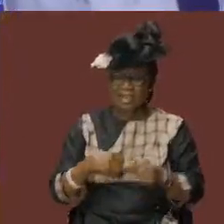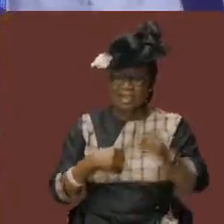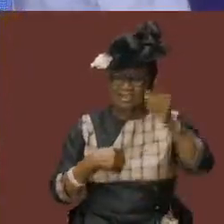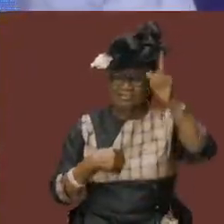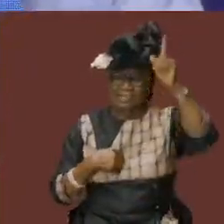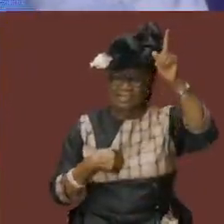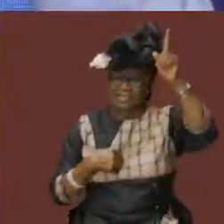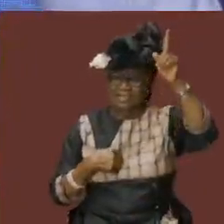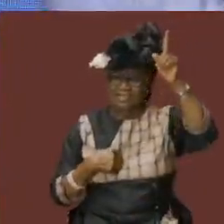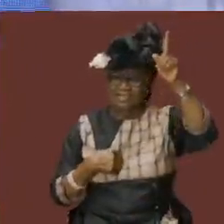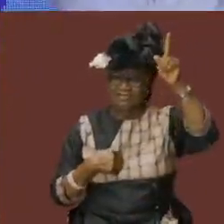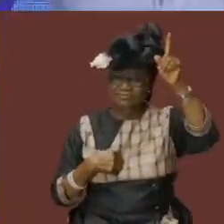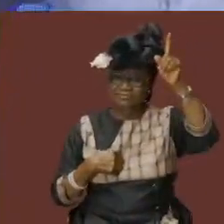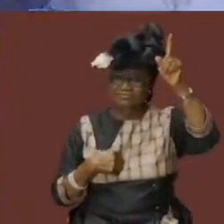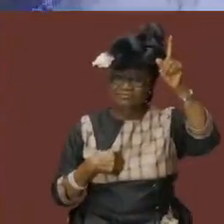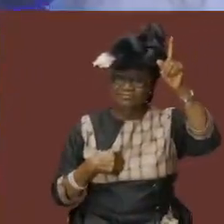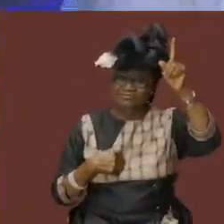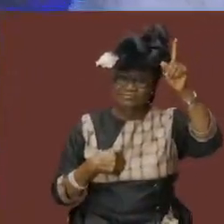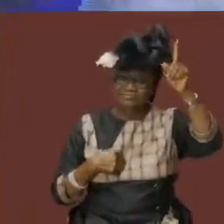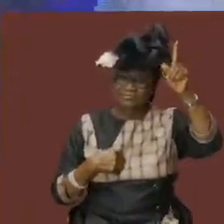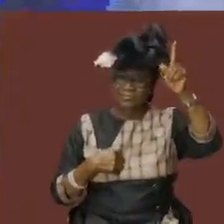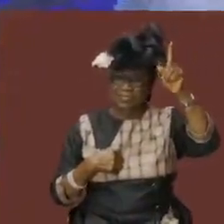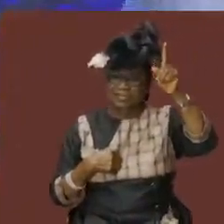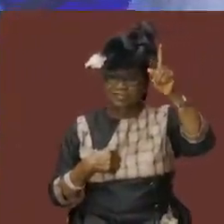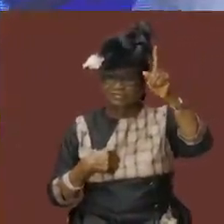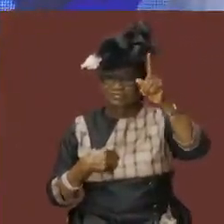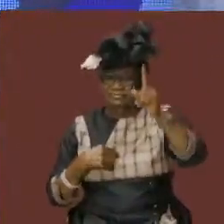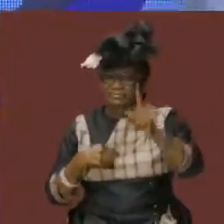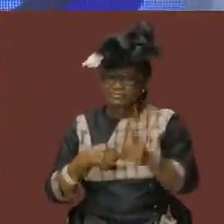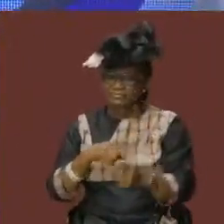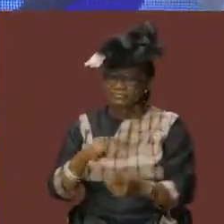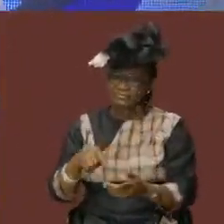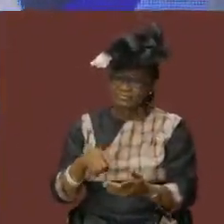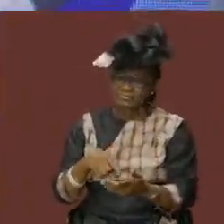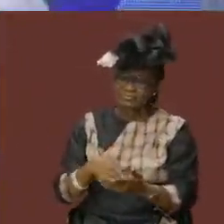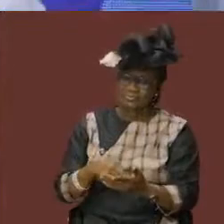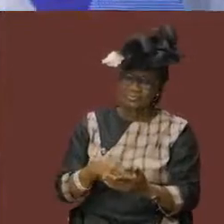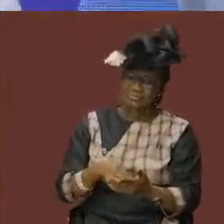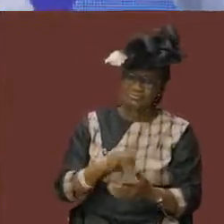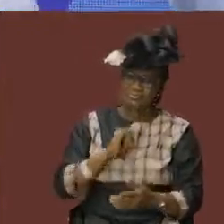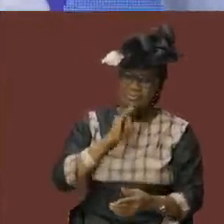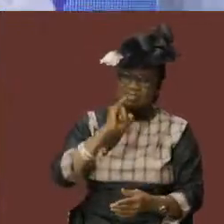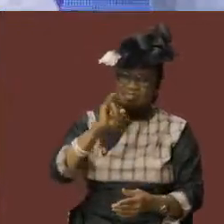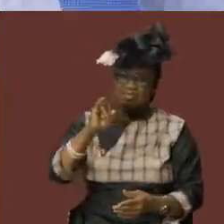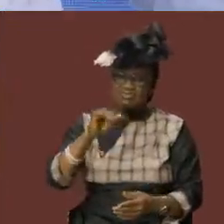remember me. This is my body,